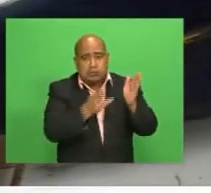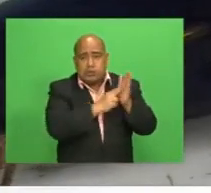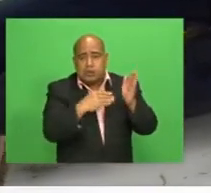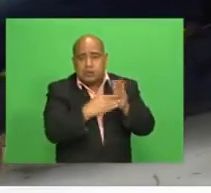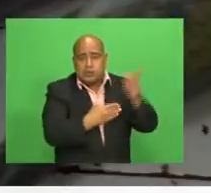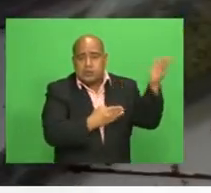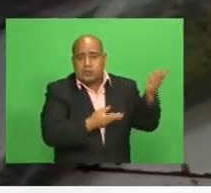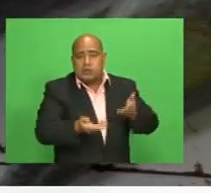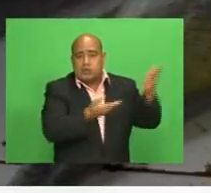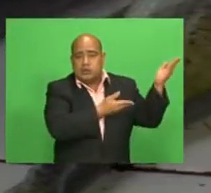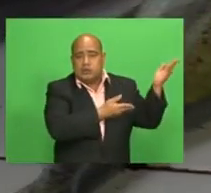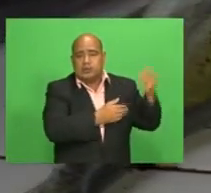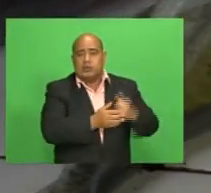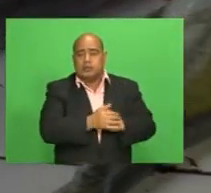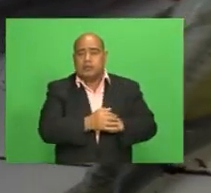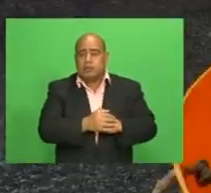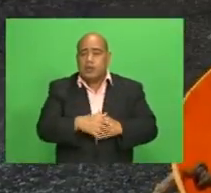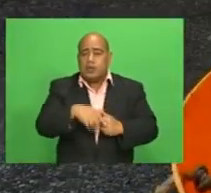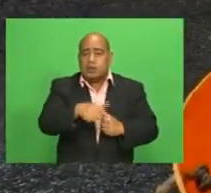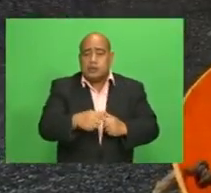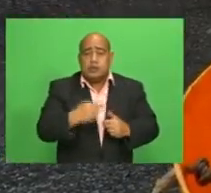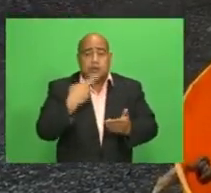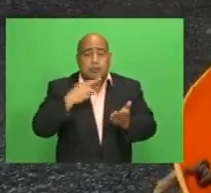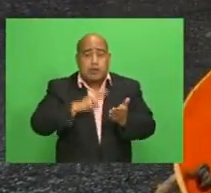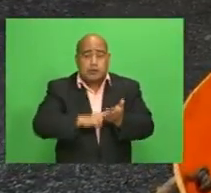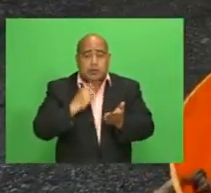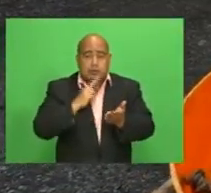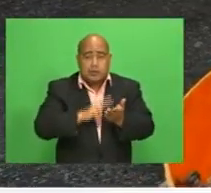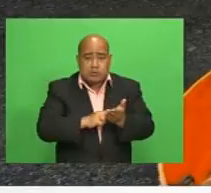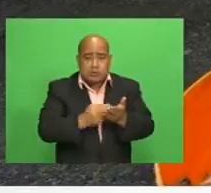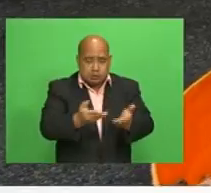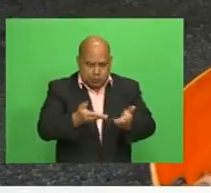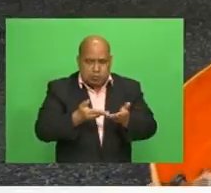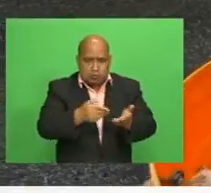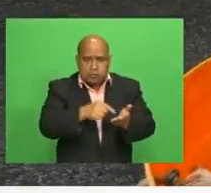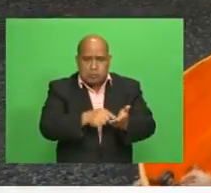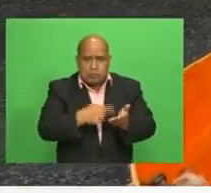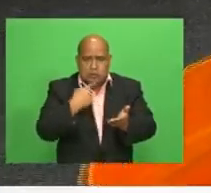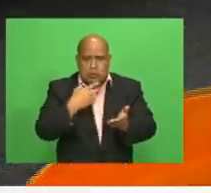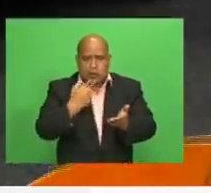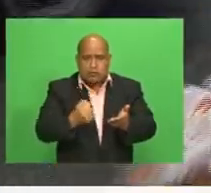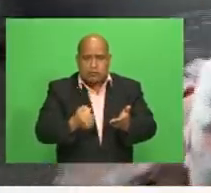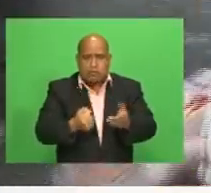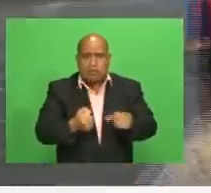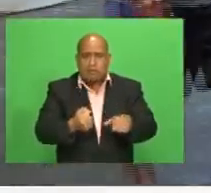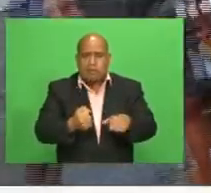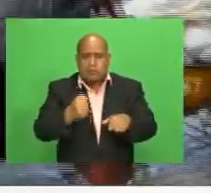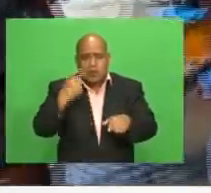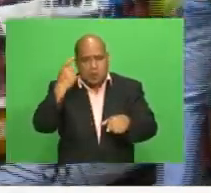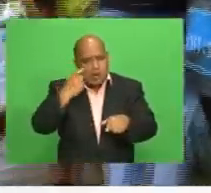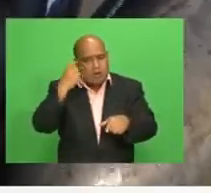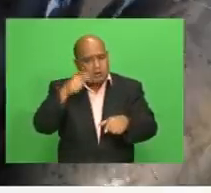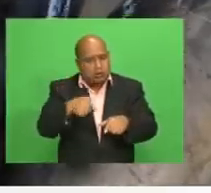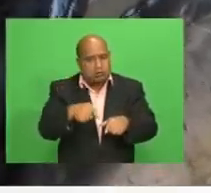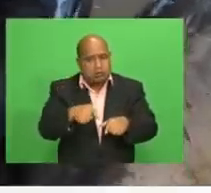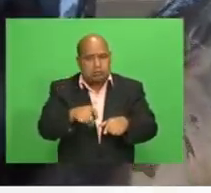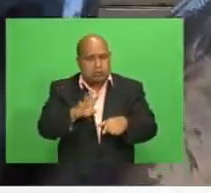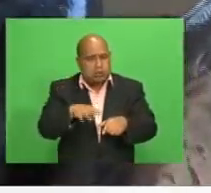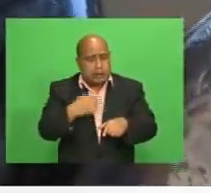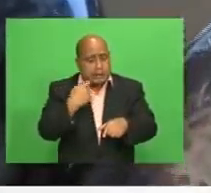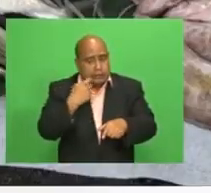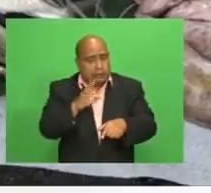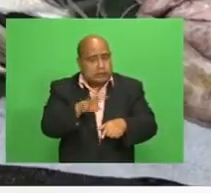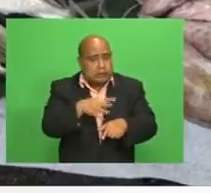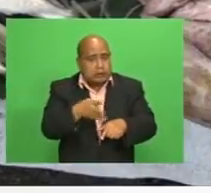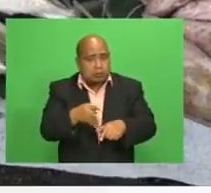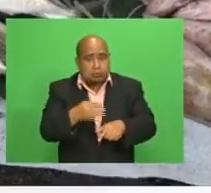reports of local fish poisoning and urge Fijians to be mindful of the type of fish they consume. He says investigation into